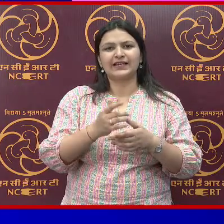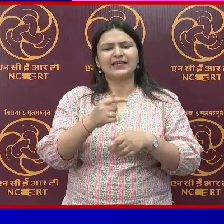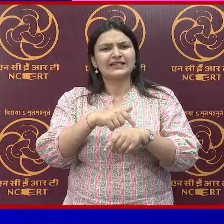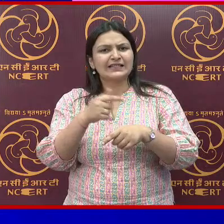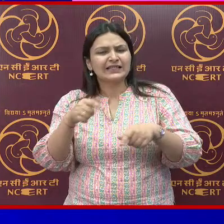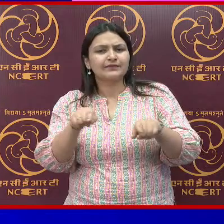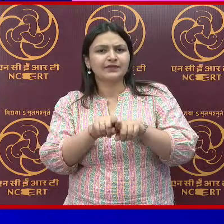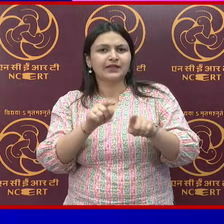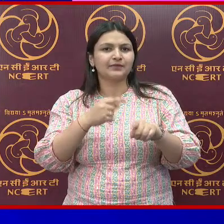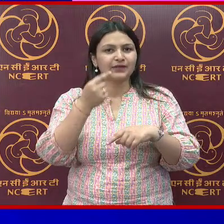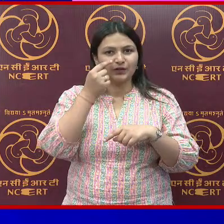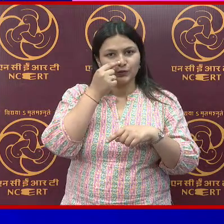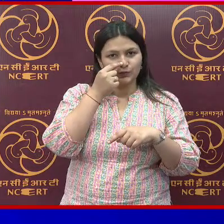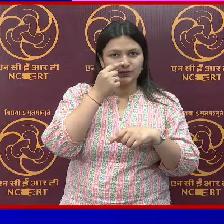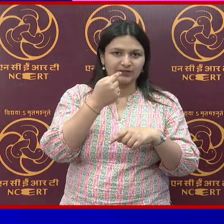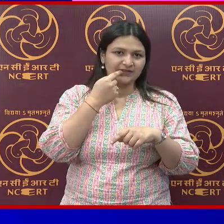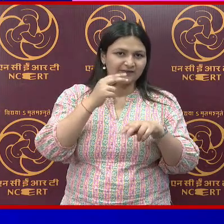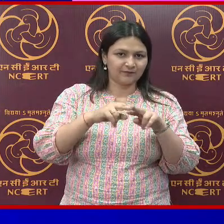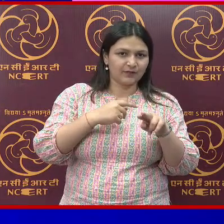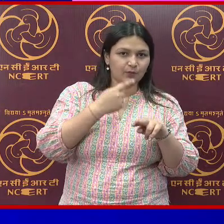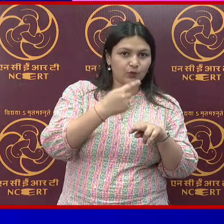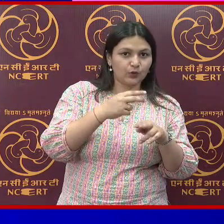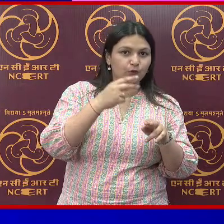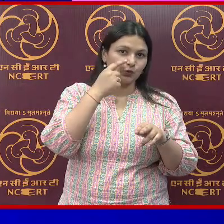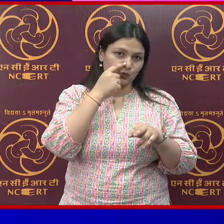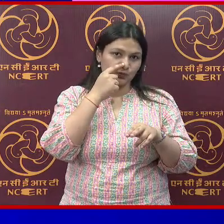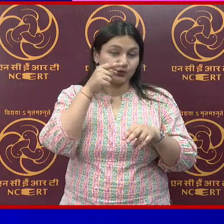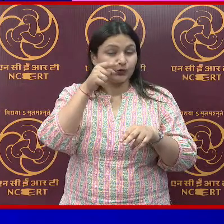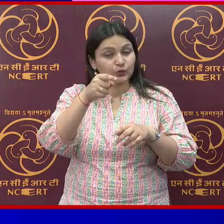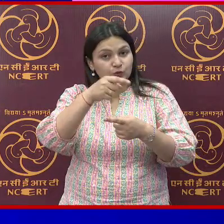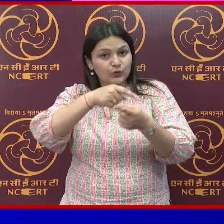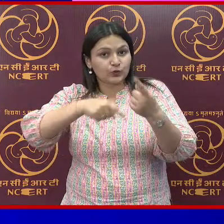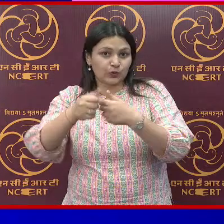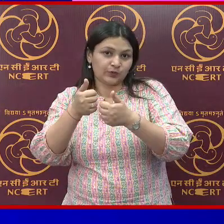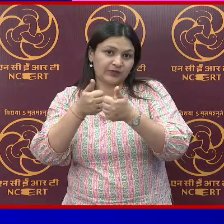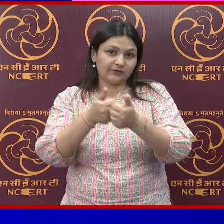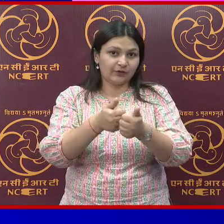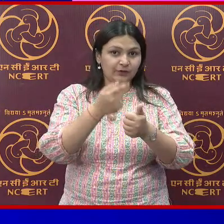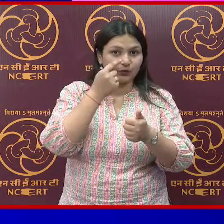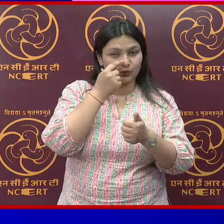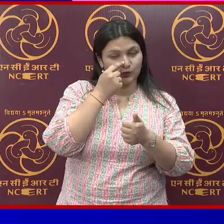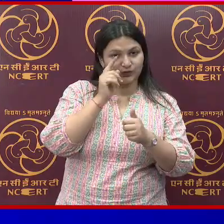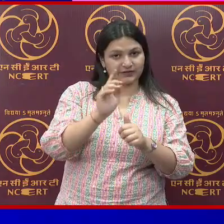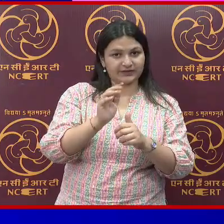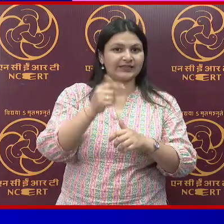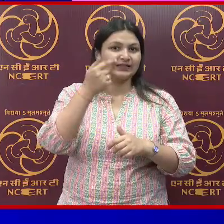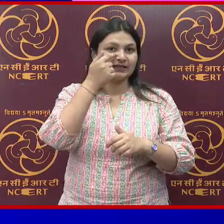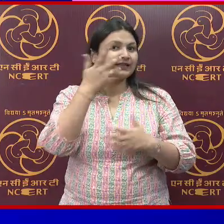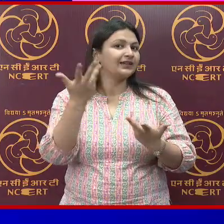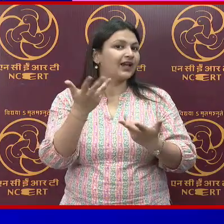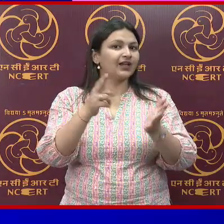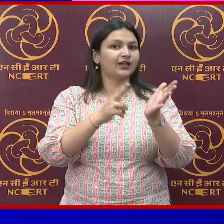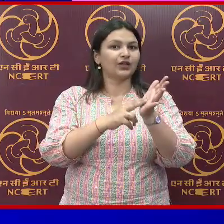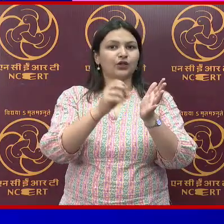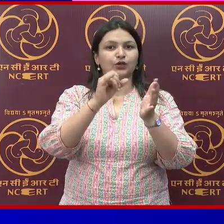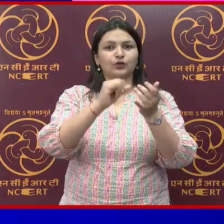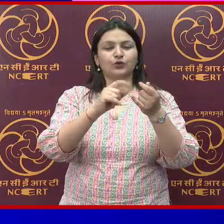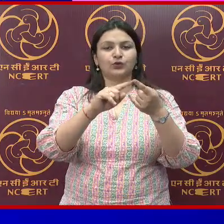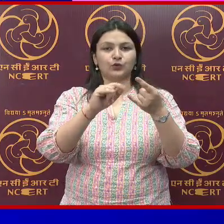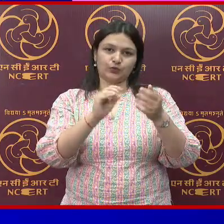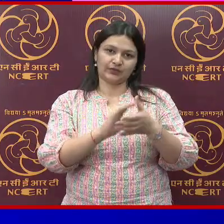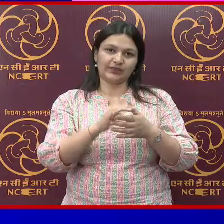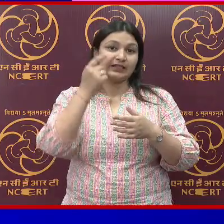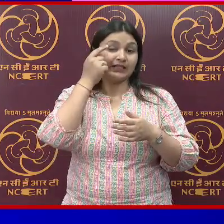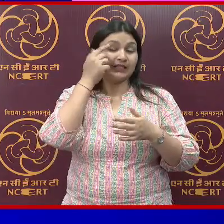the part or the word we are talking about. Okay. I am keeping my finger on my nose. So, this is your nose. So, this is my nose. This is my